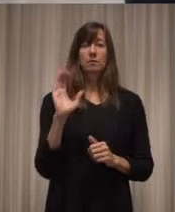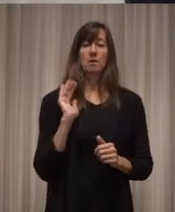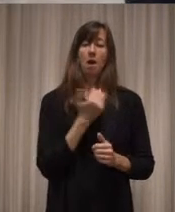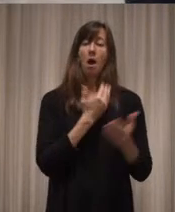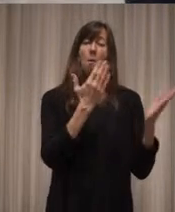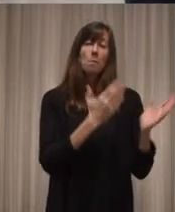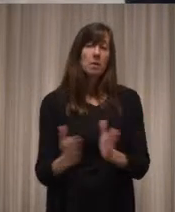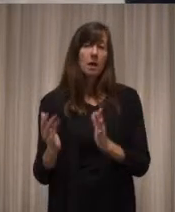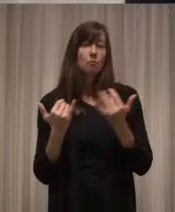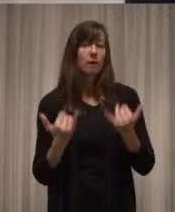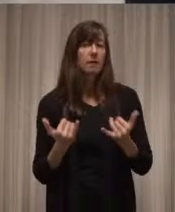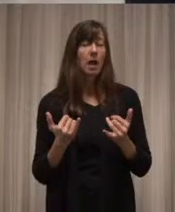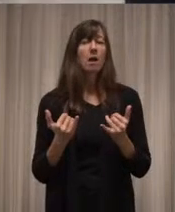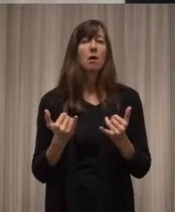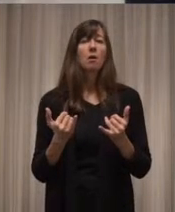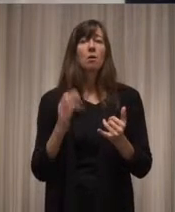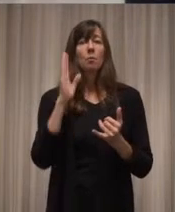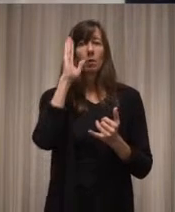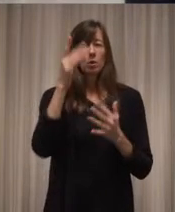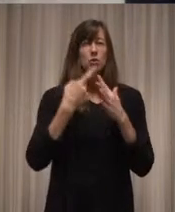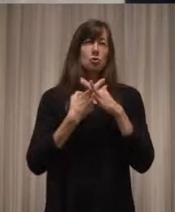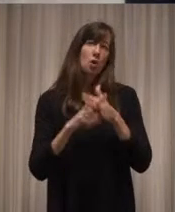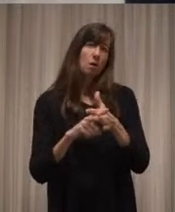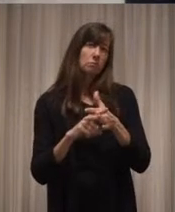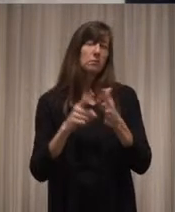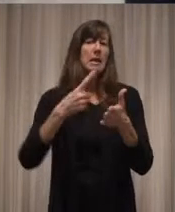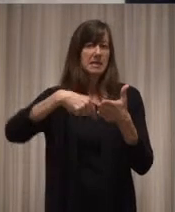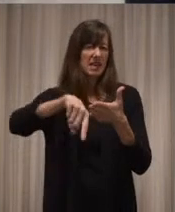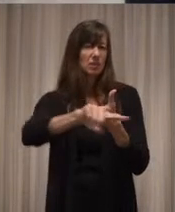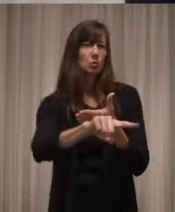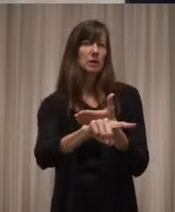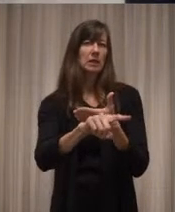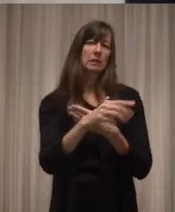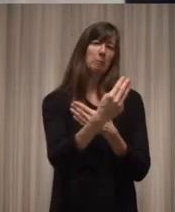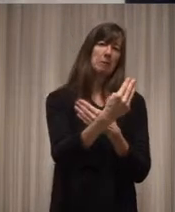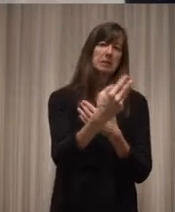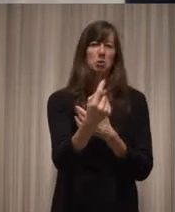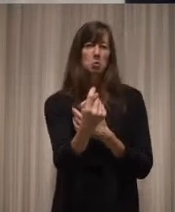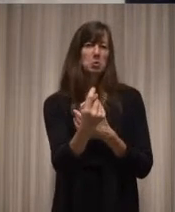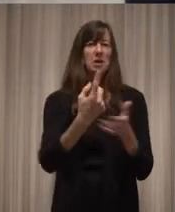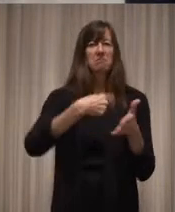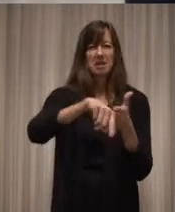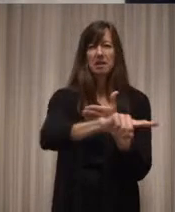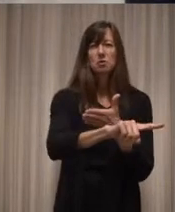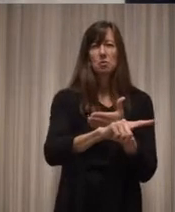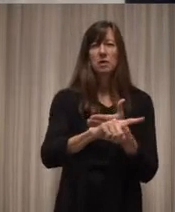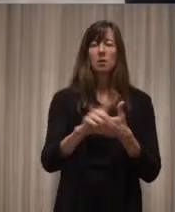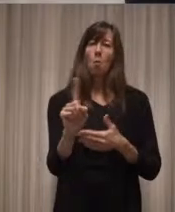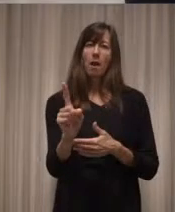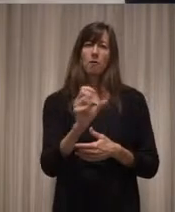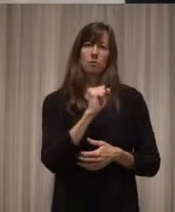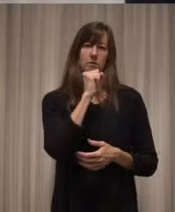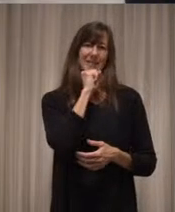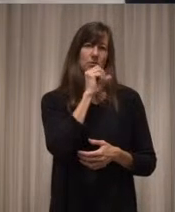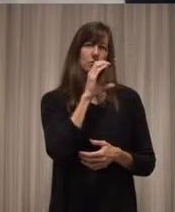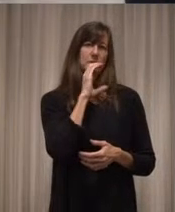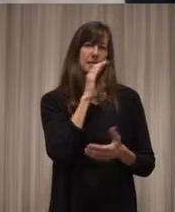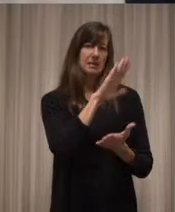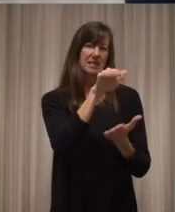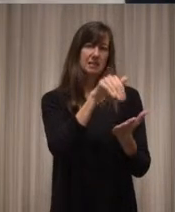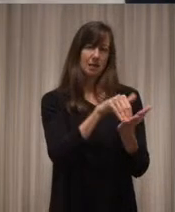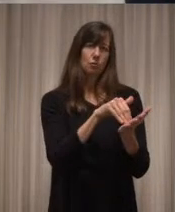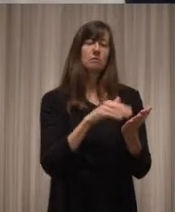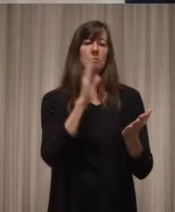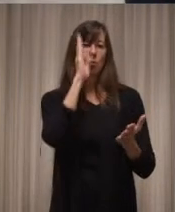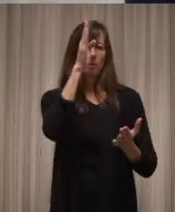being given next week, early next week, we believe, at our senior facilities. So over the course of this week